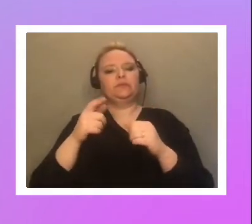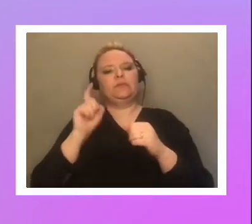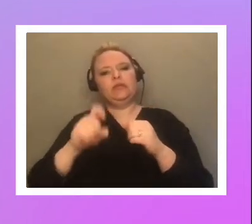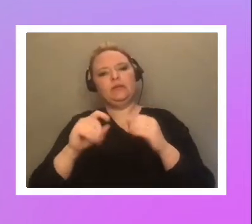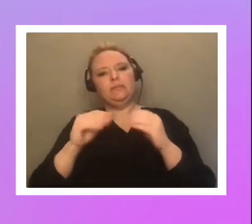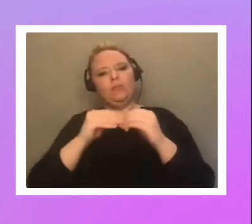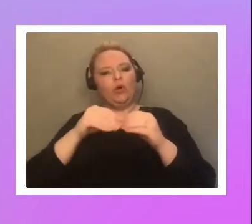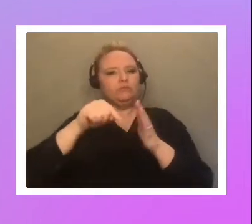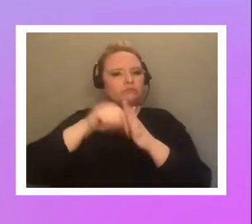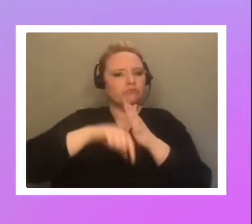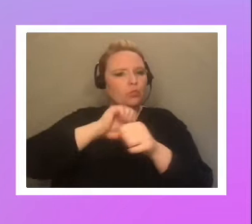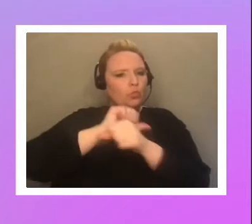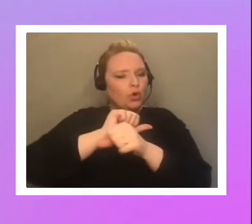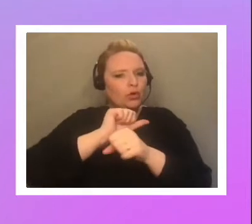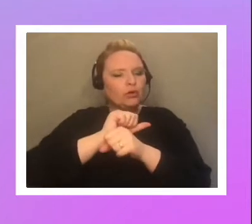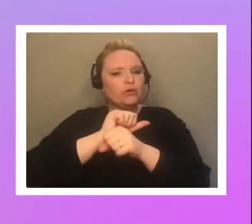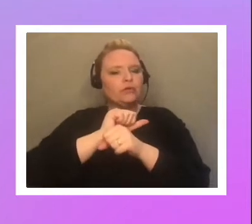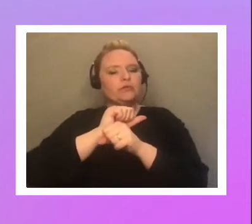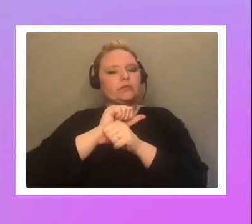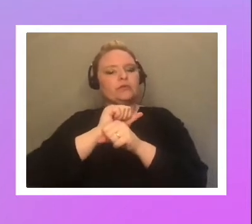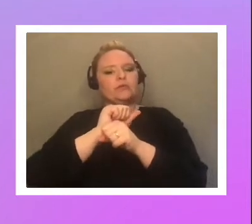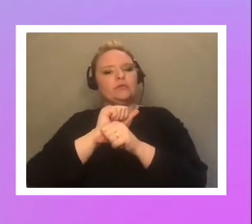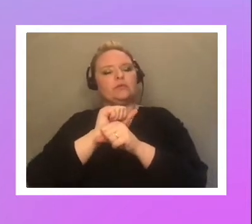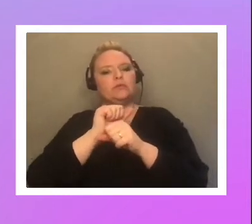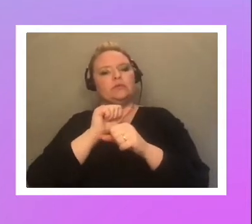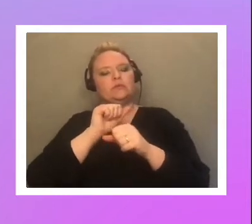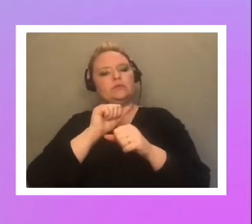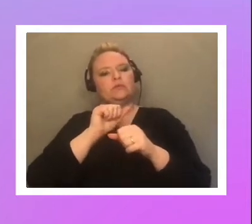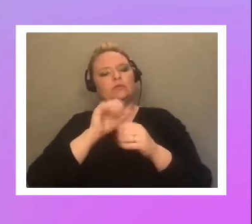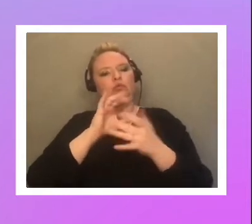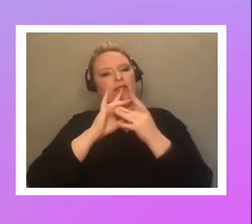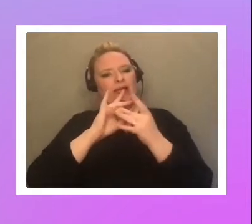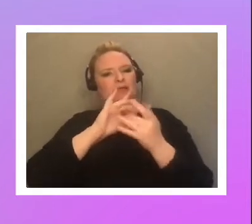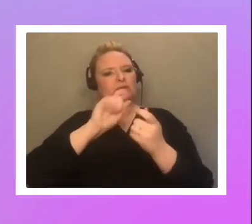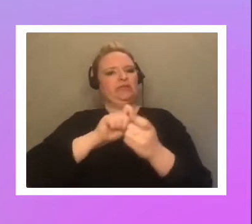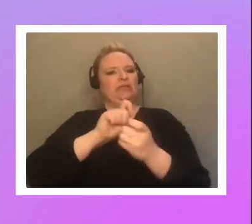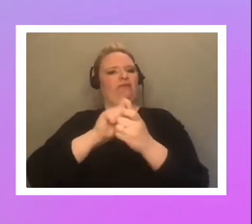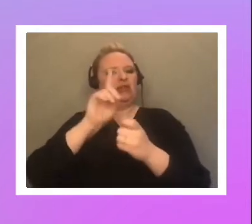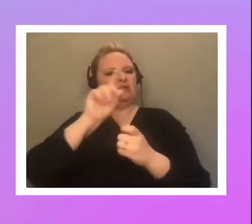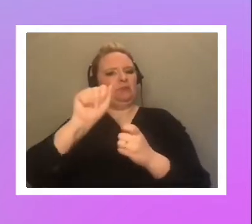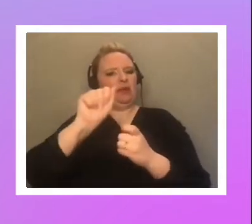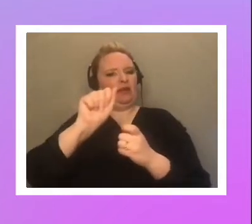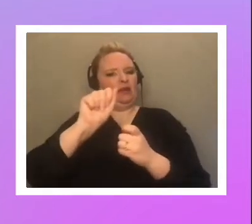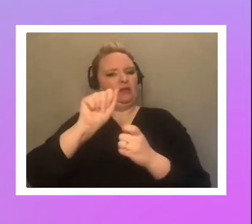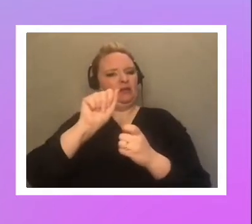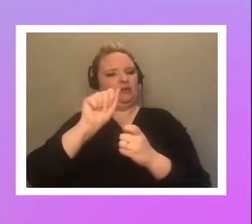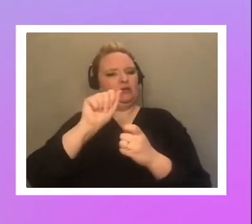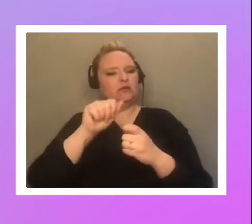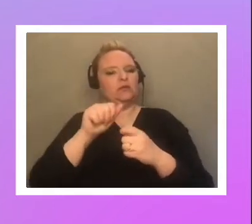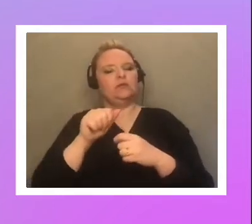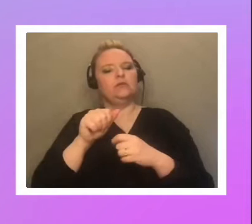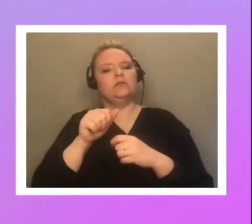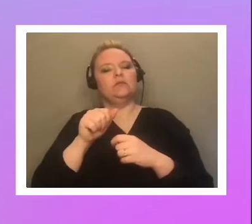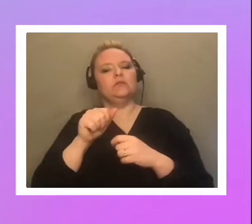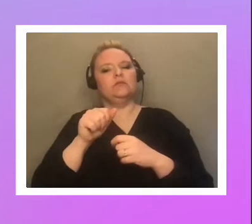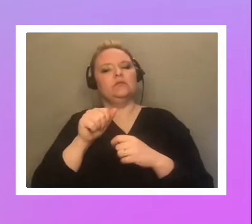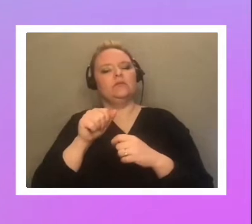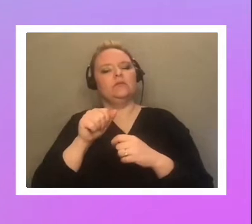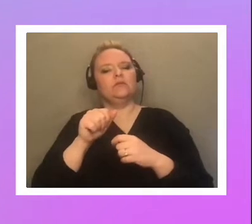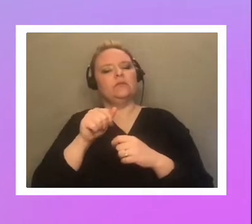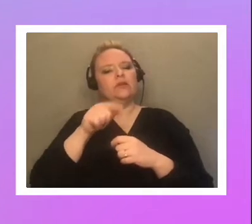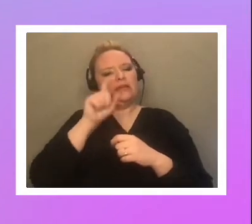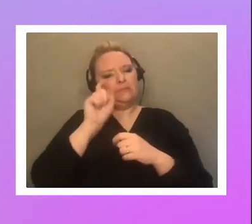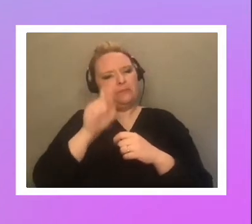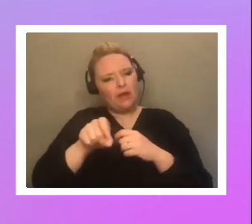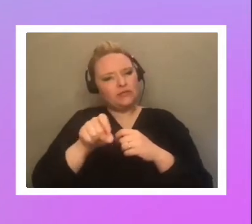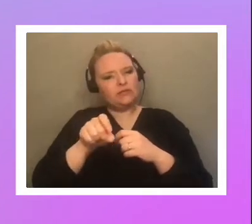work for certain disability types. So you want to make sure that you are